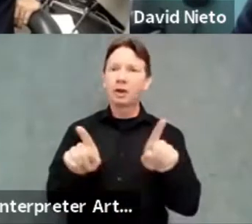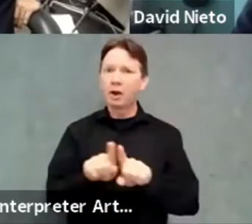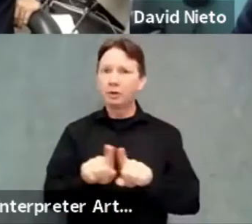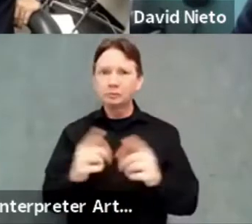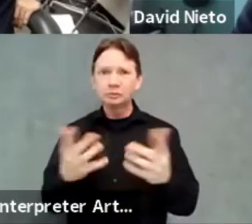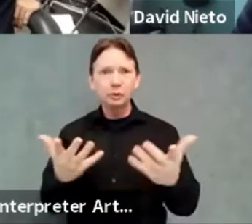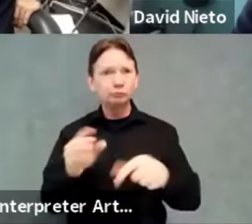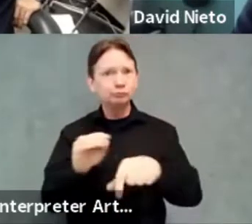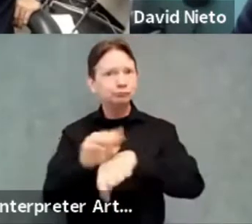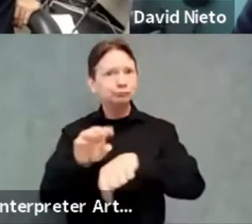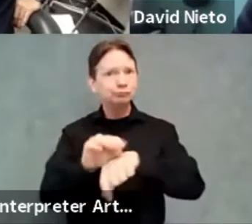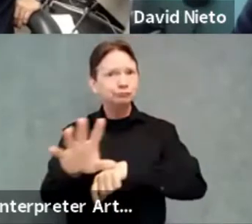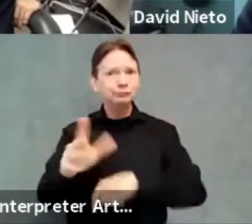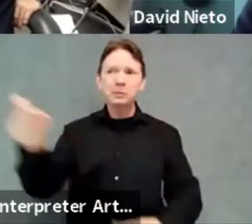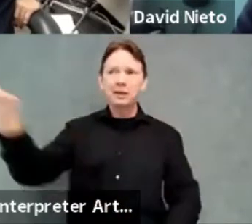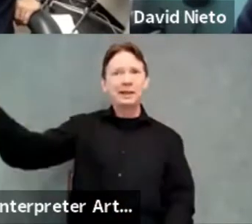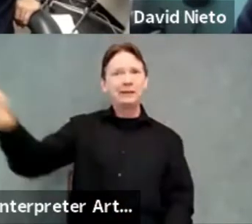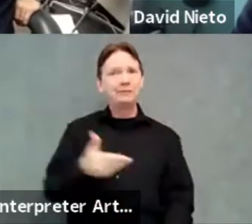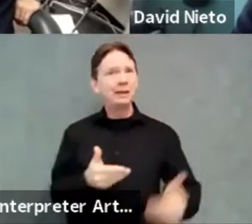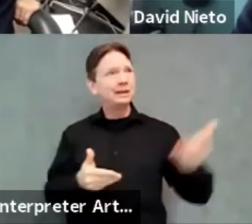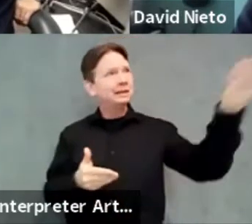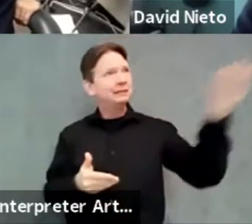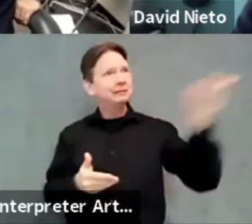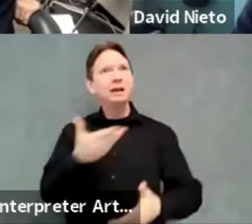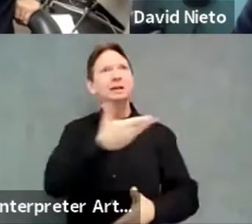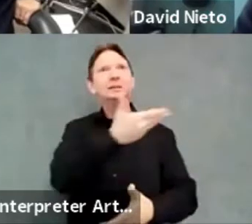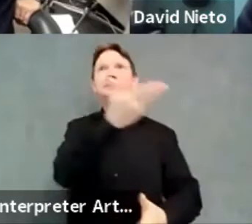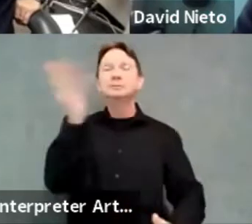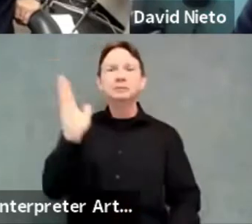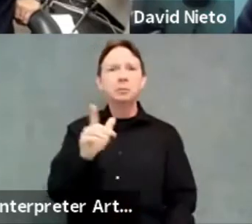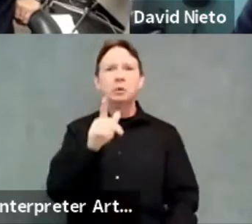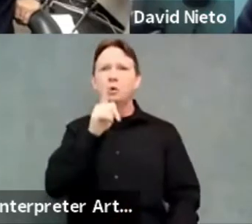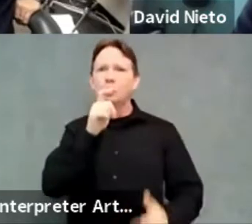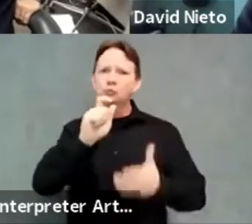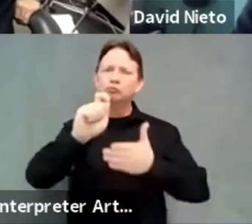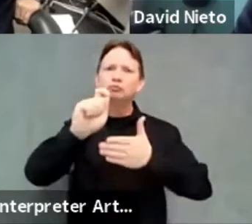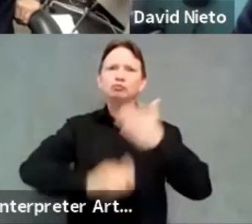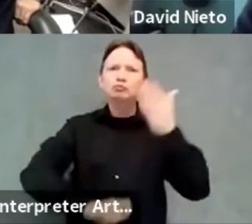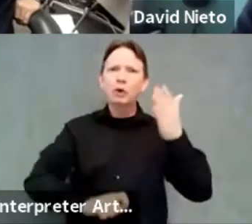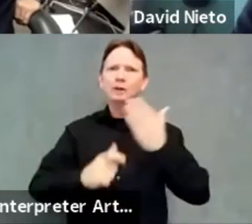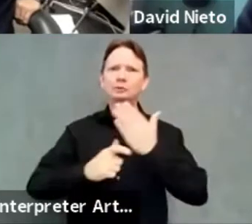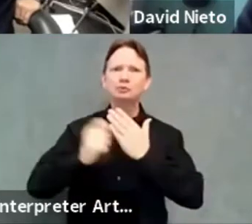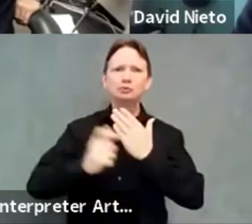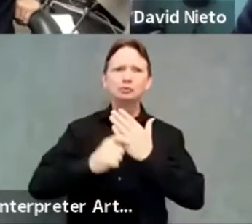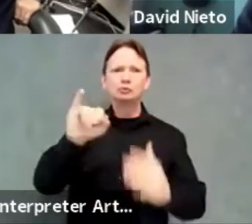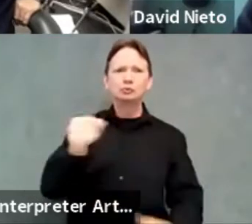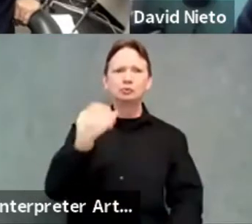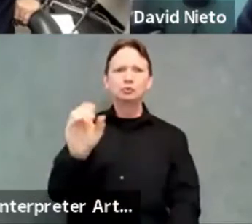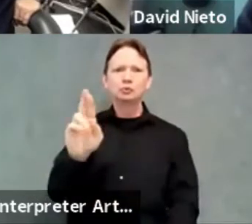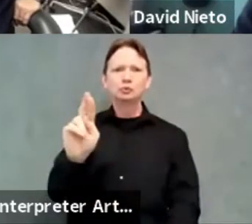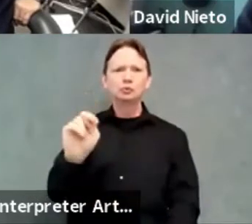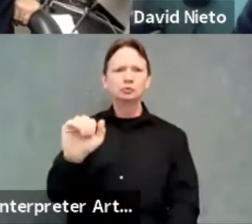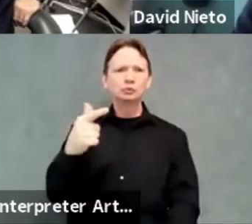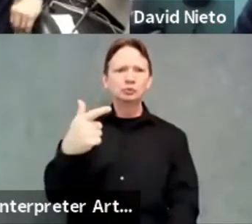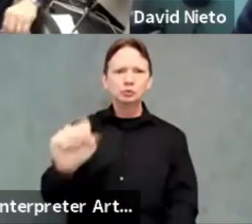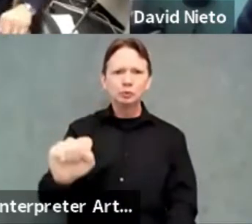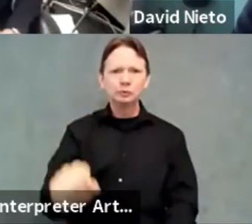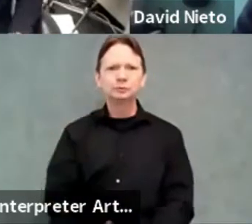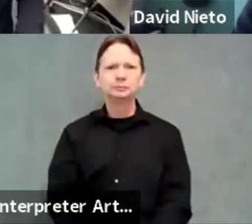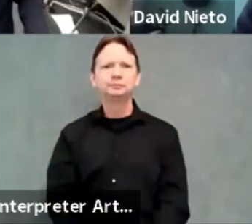helpful. And also alumni of like-minded programs, institutions to attend business meetings to bring